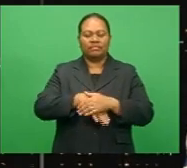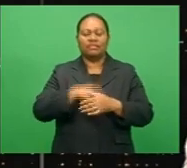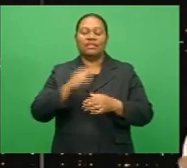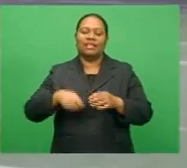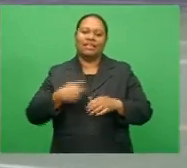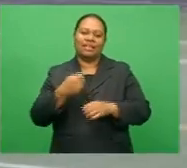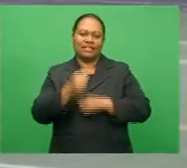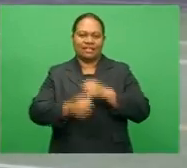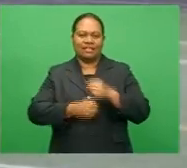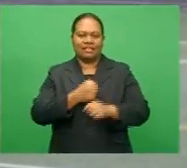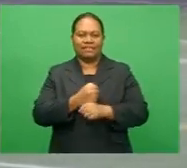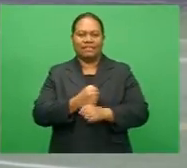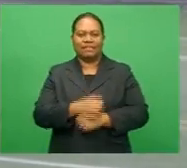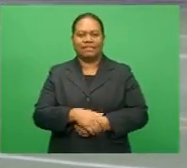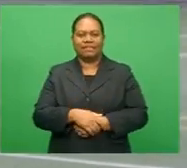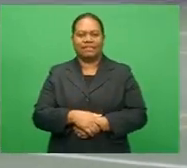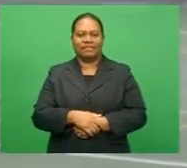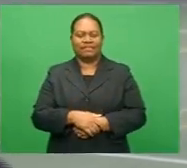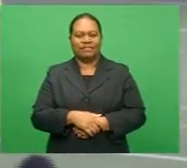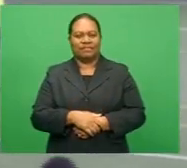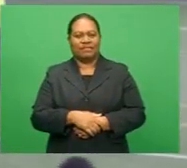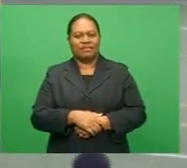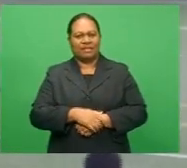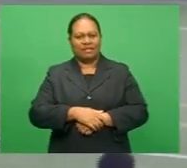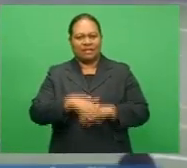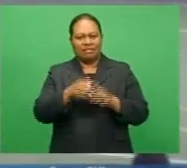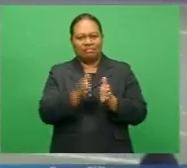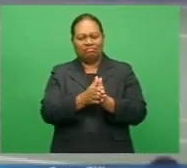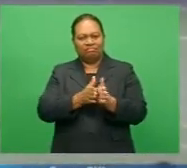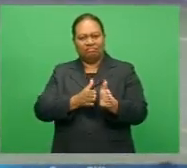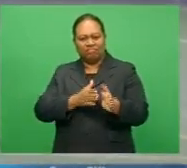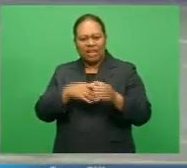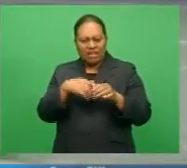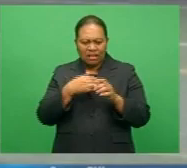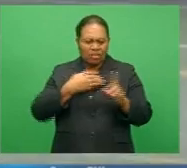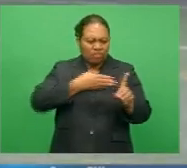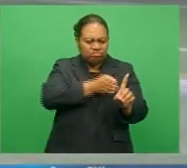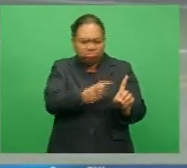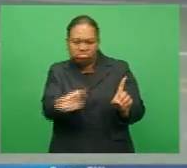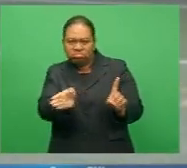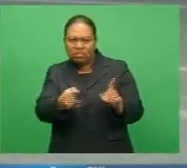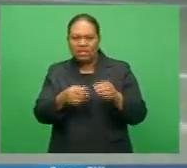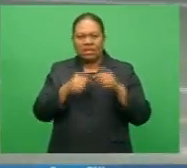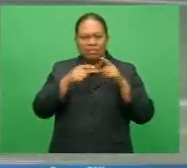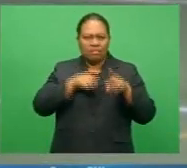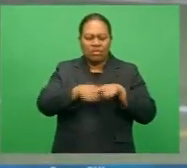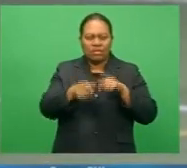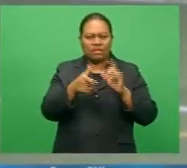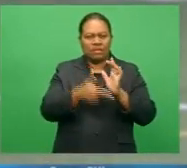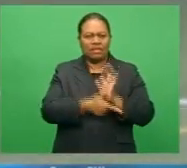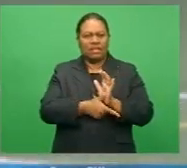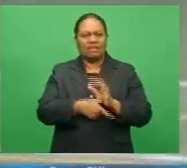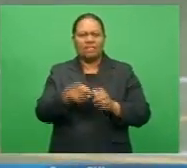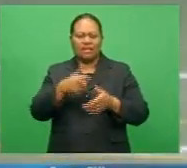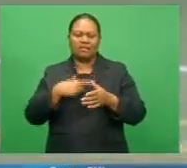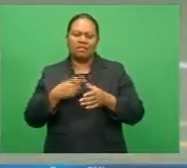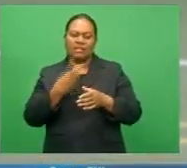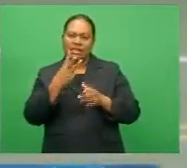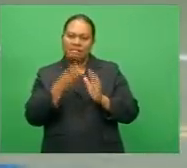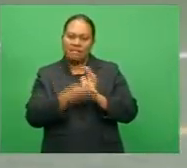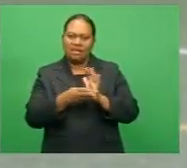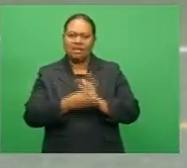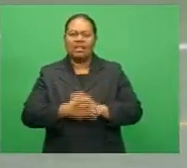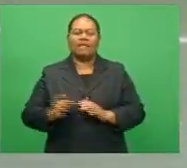details. Lapse of concentration in the Nasidu defense saw Brian Cartier grabbing a double inside 3 minutes, first